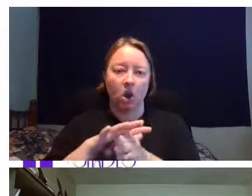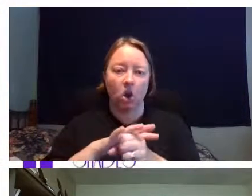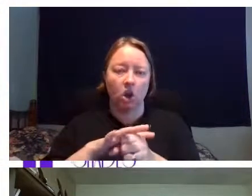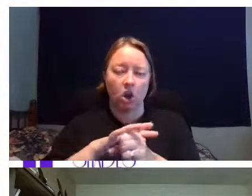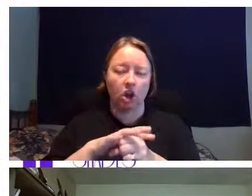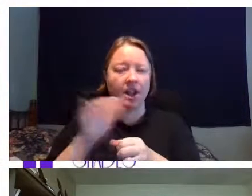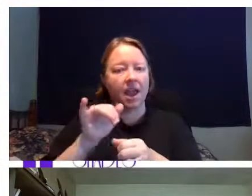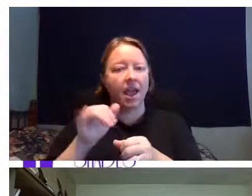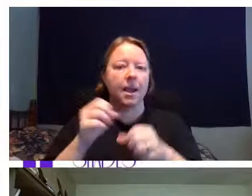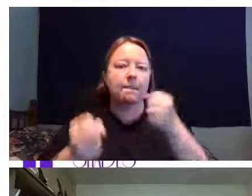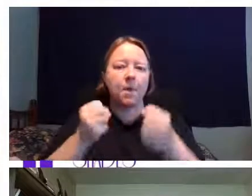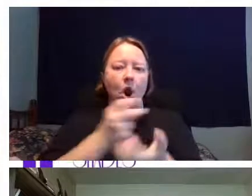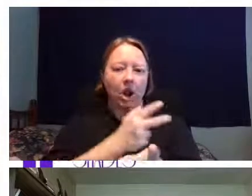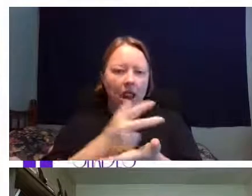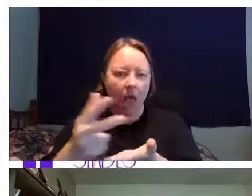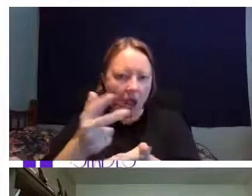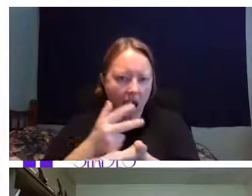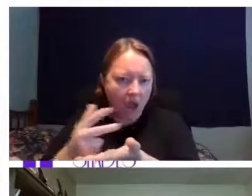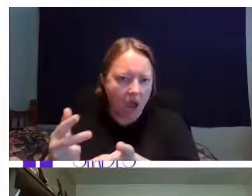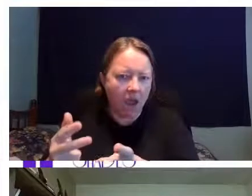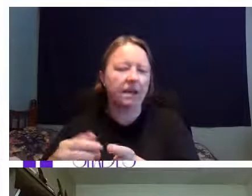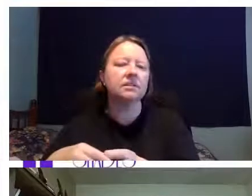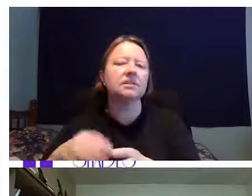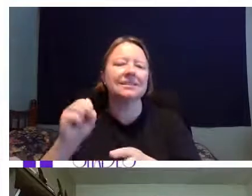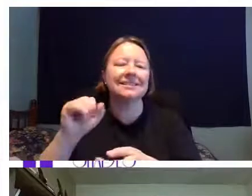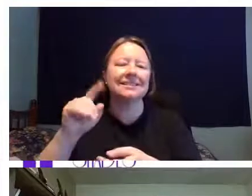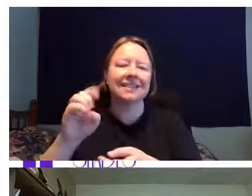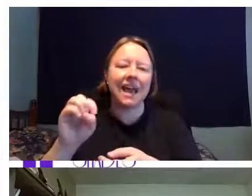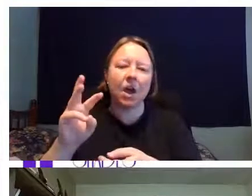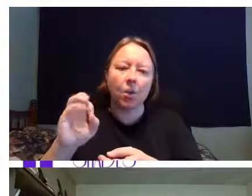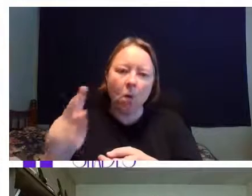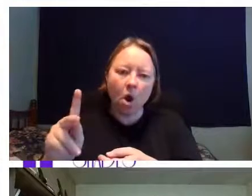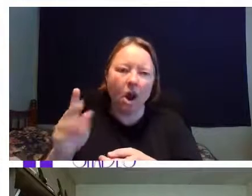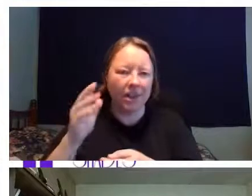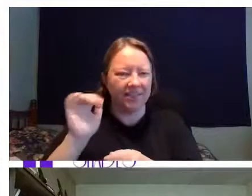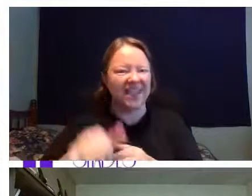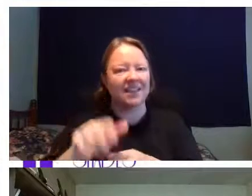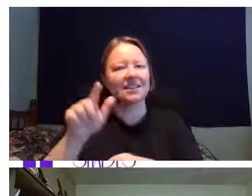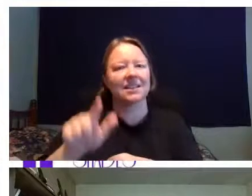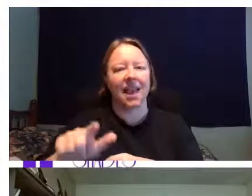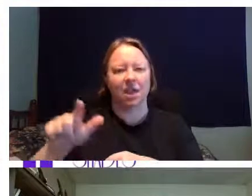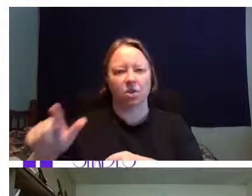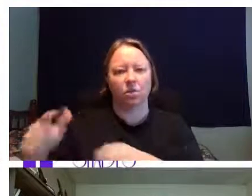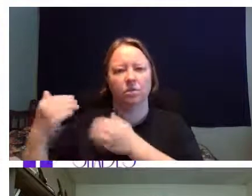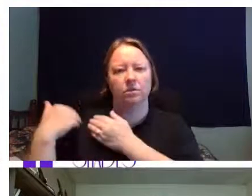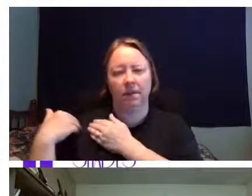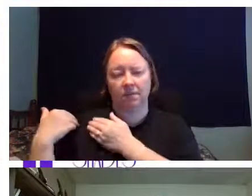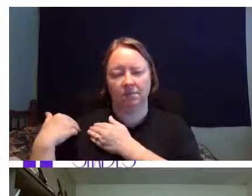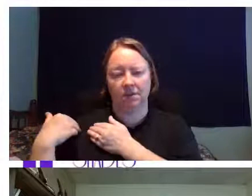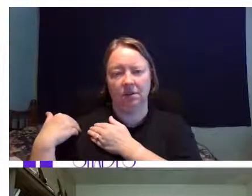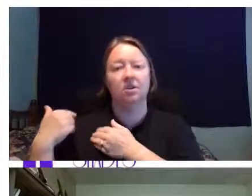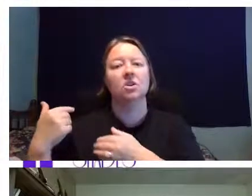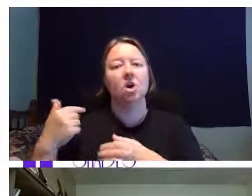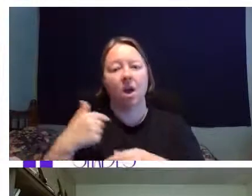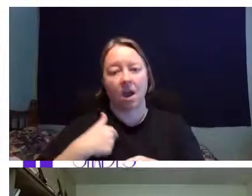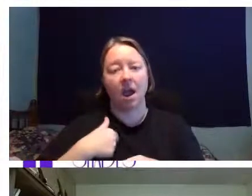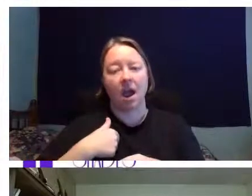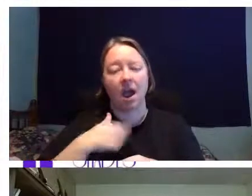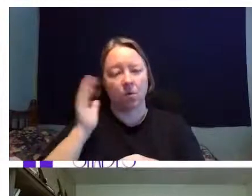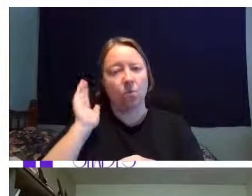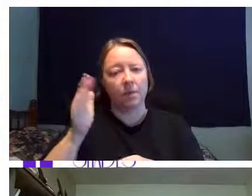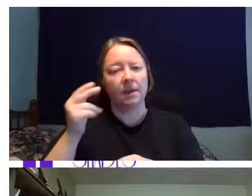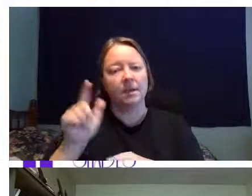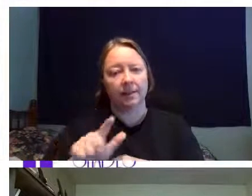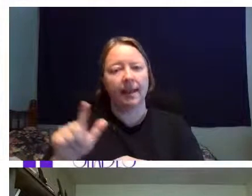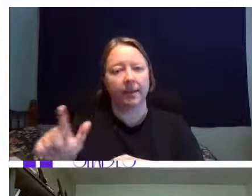parking lots, sidewalks, that would be the landlord's responsibility, which is, I would be considered on the landlord's behalf.